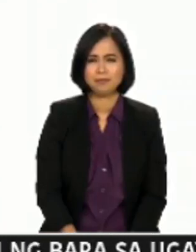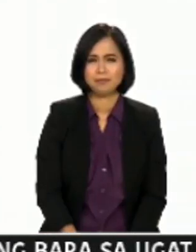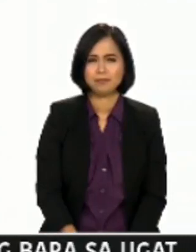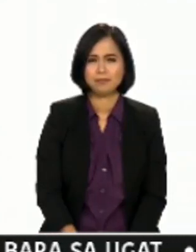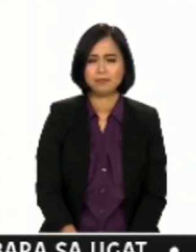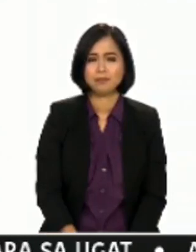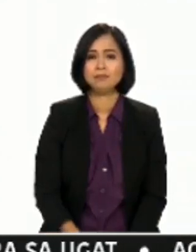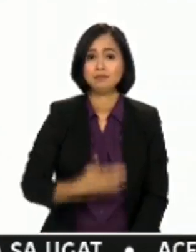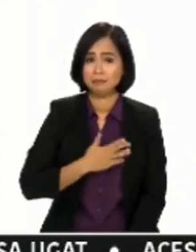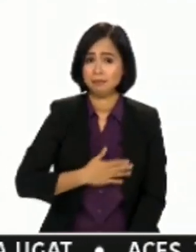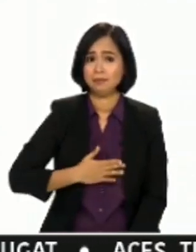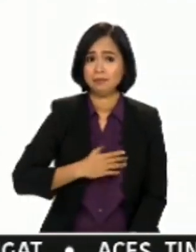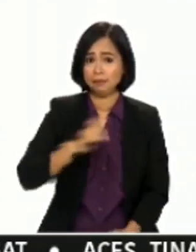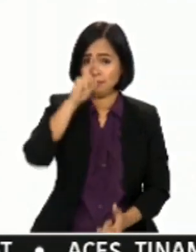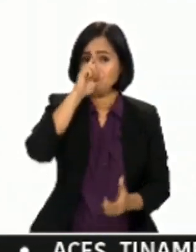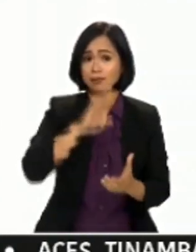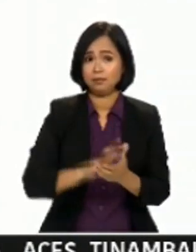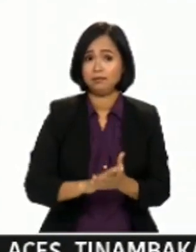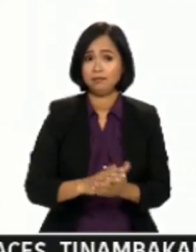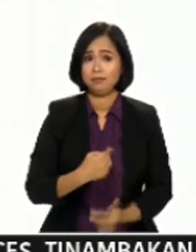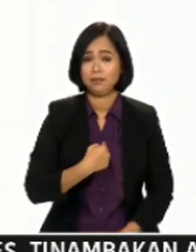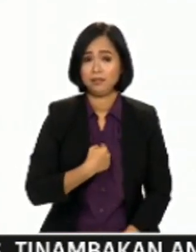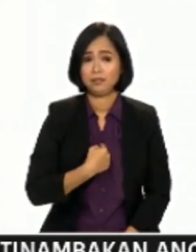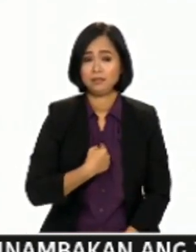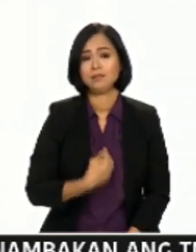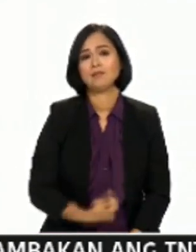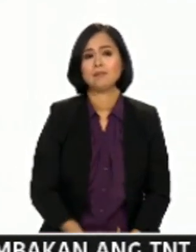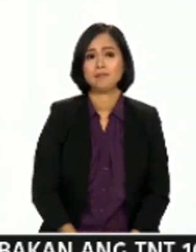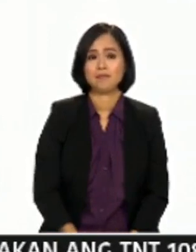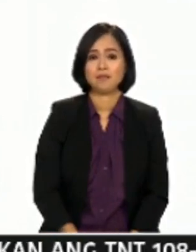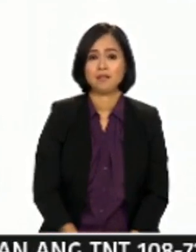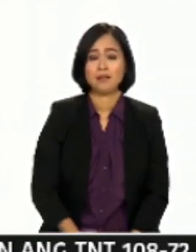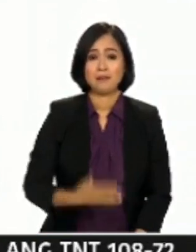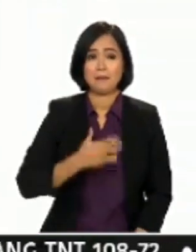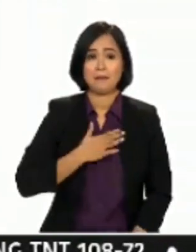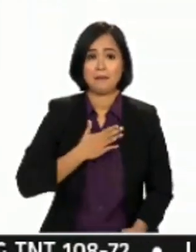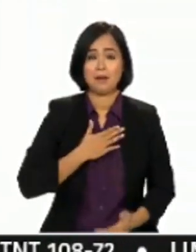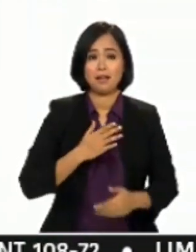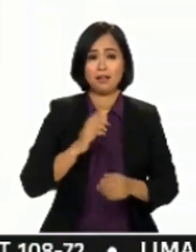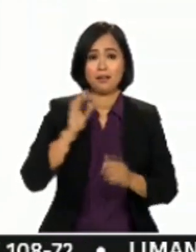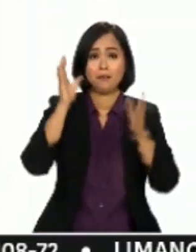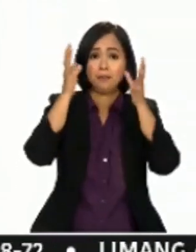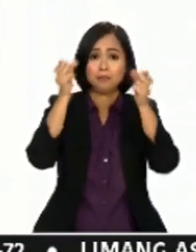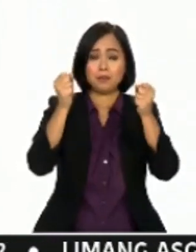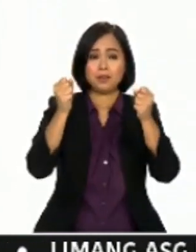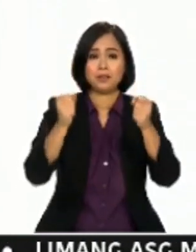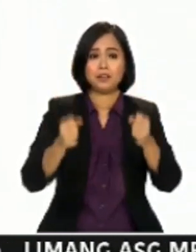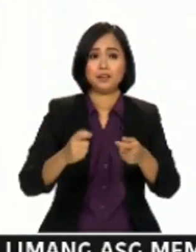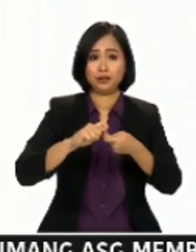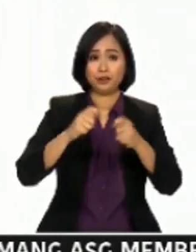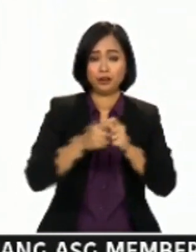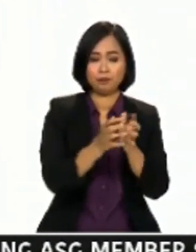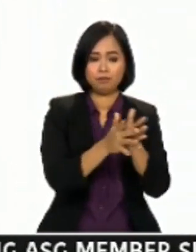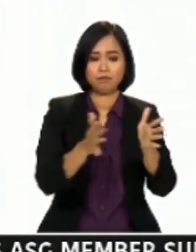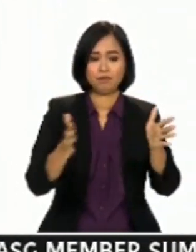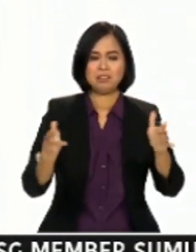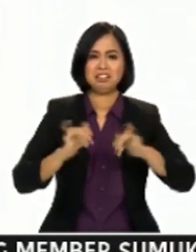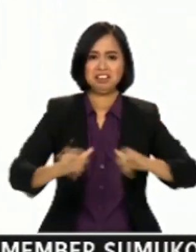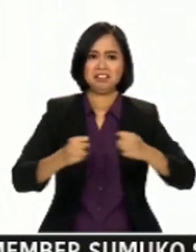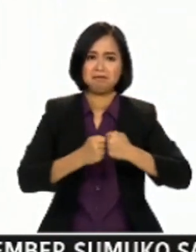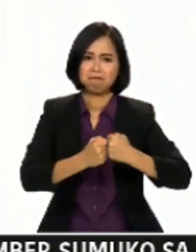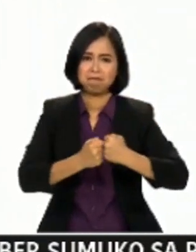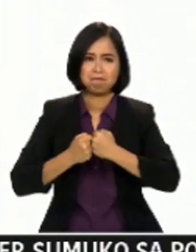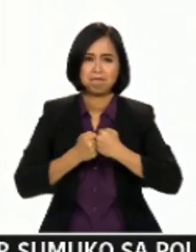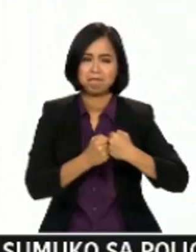Believe me, I will end my term fighting. It has